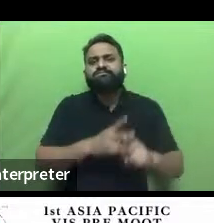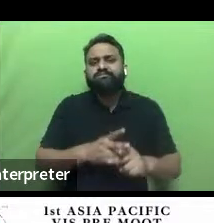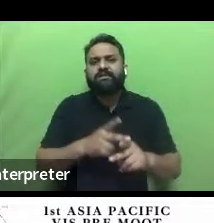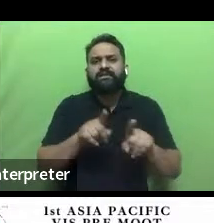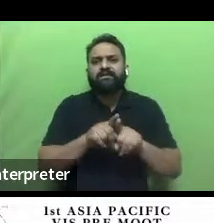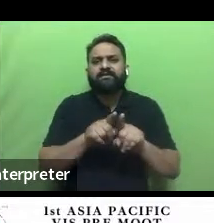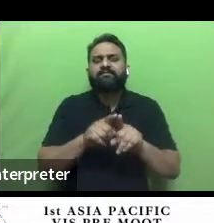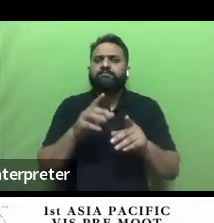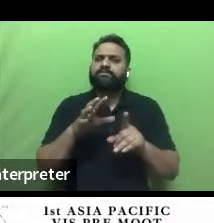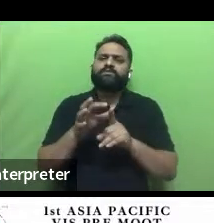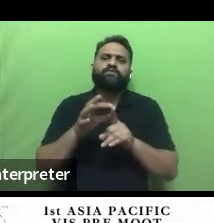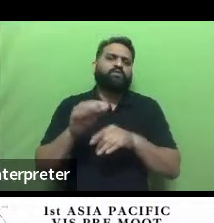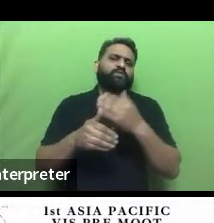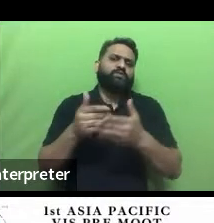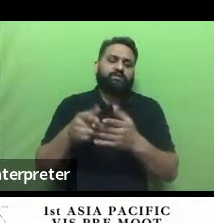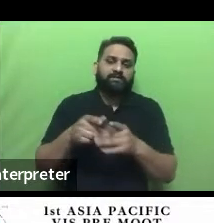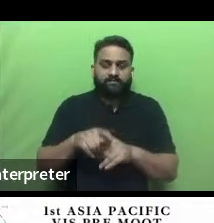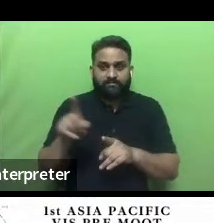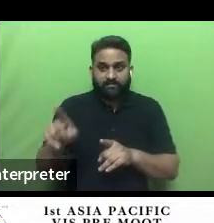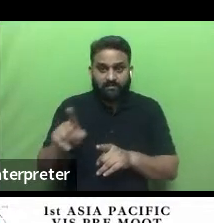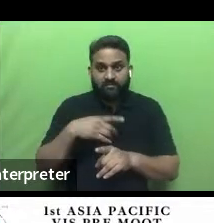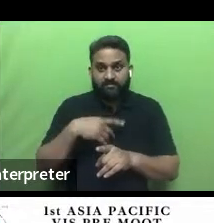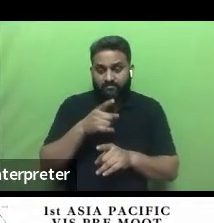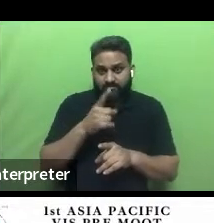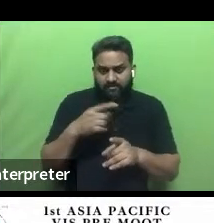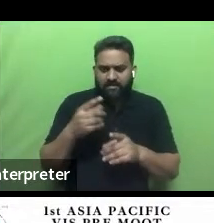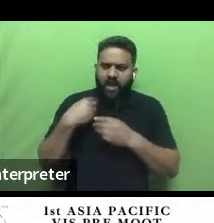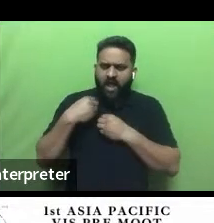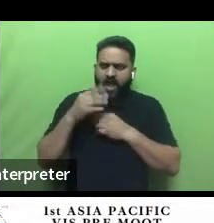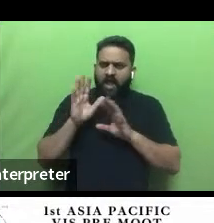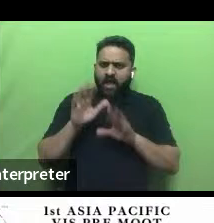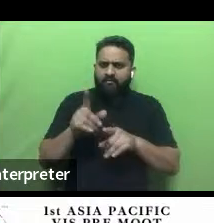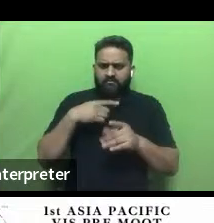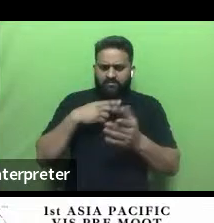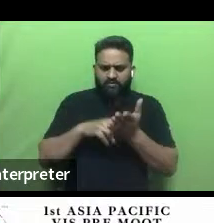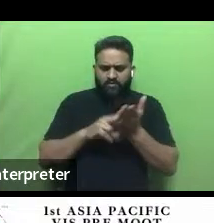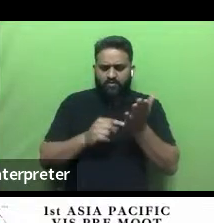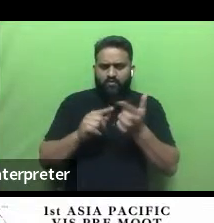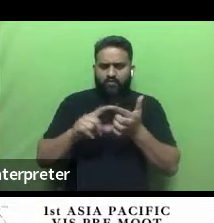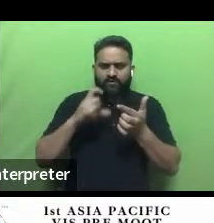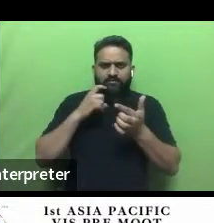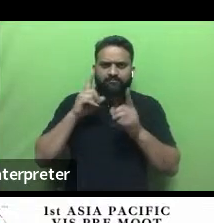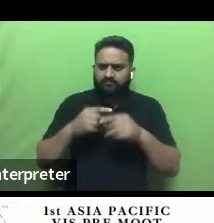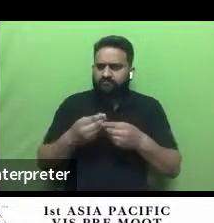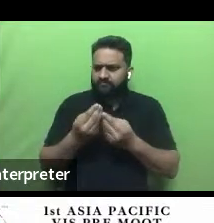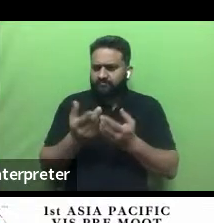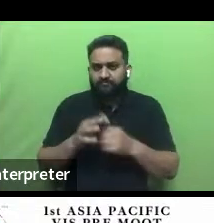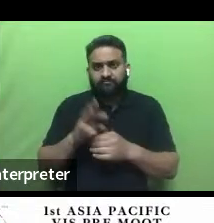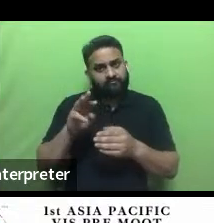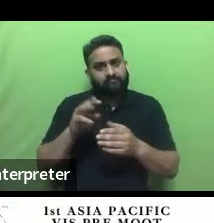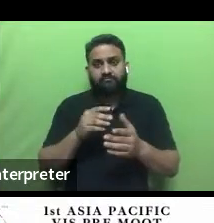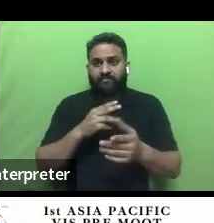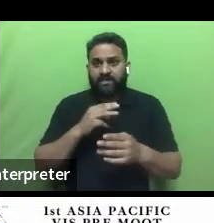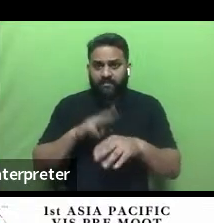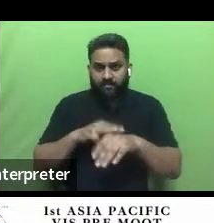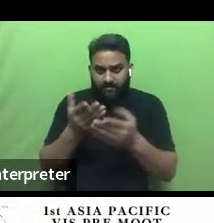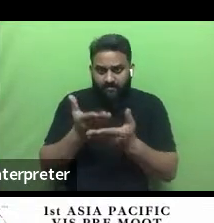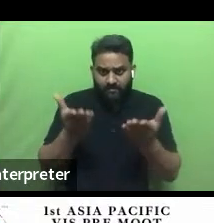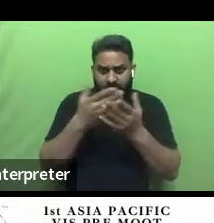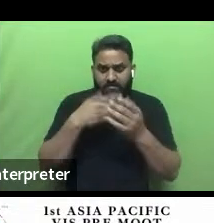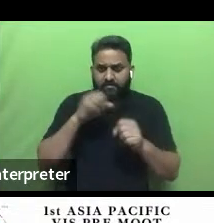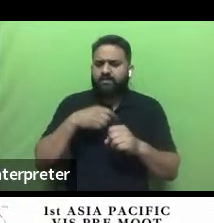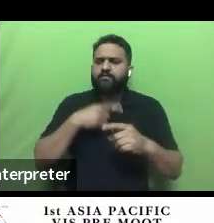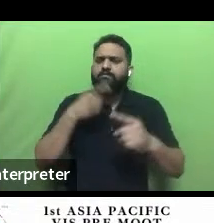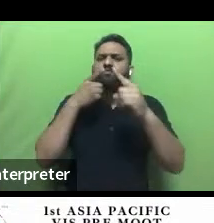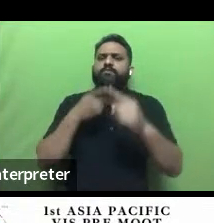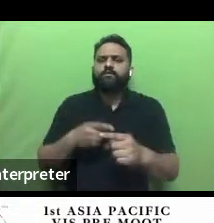the respondent had reasonable opportunity to take notice of the terms. However, members of the tribunal, we make 2 points